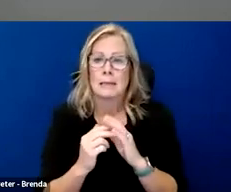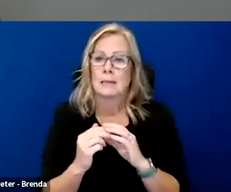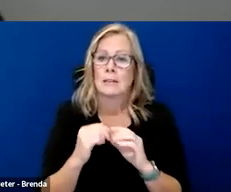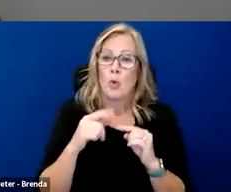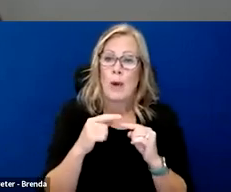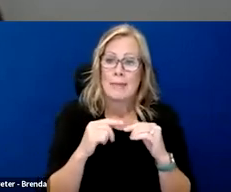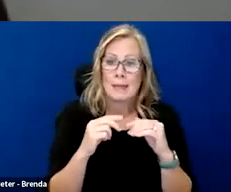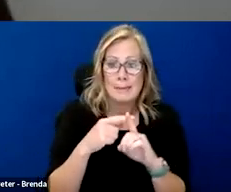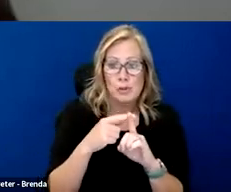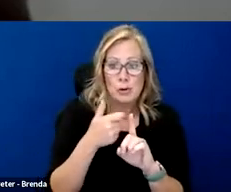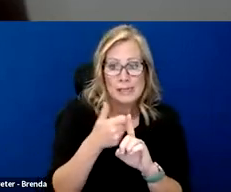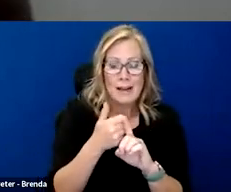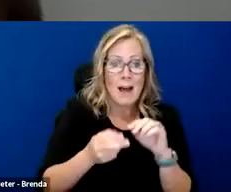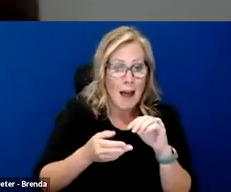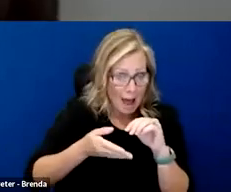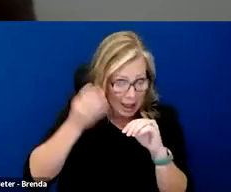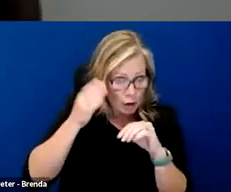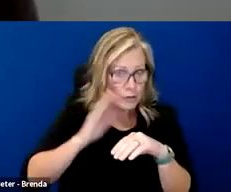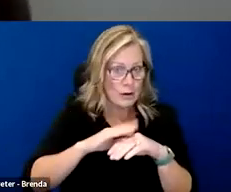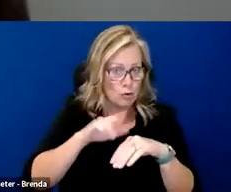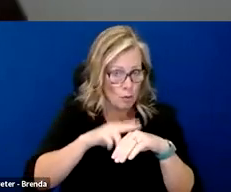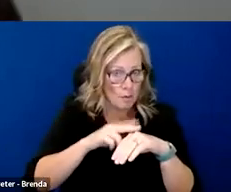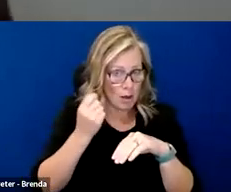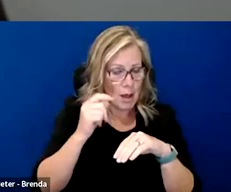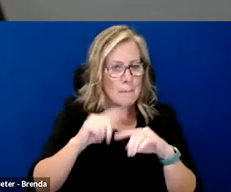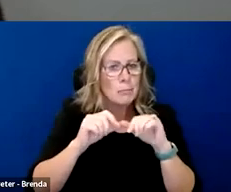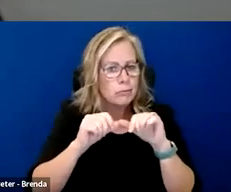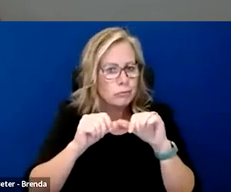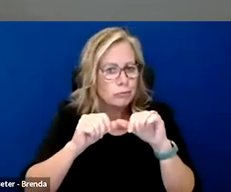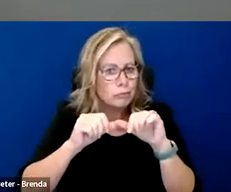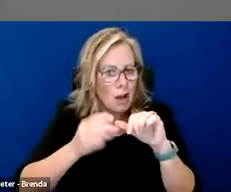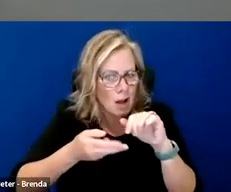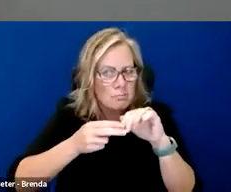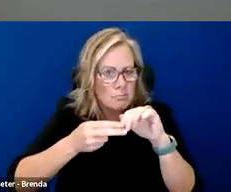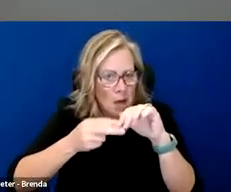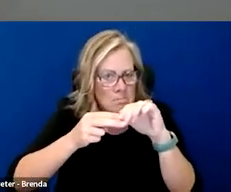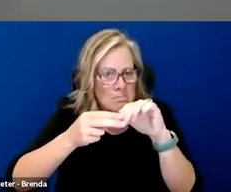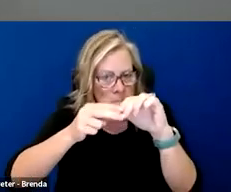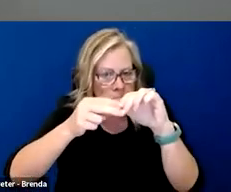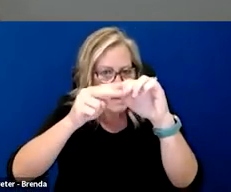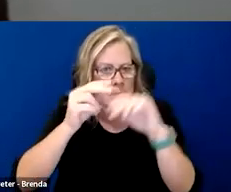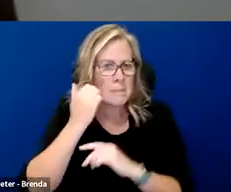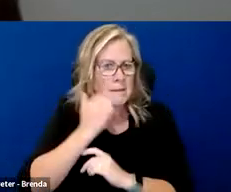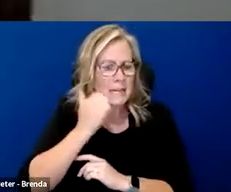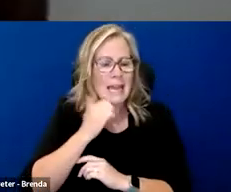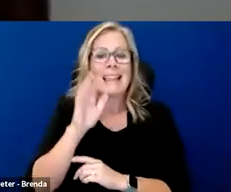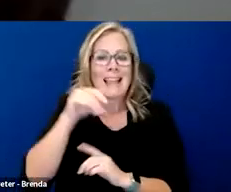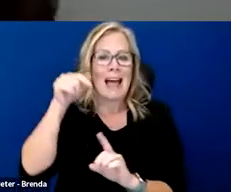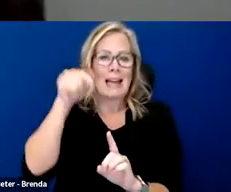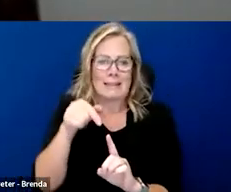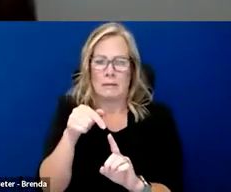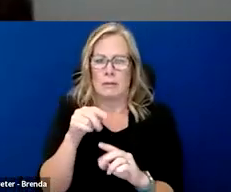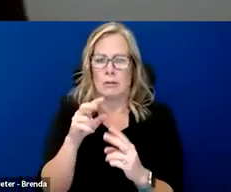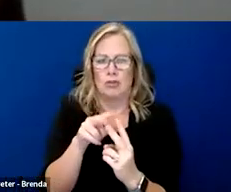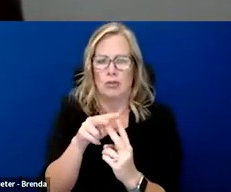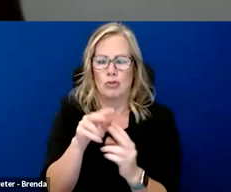are higher than seasonal norms and then continuing to get hotter every day. So if you hear either of those, specifically a heat